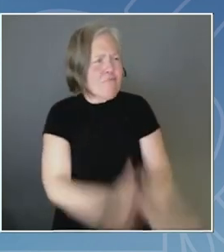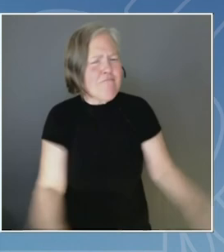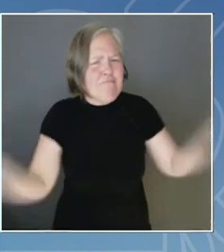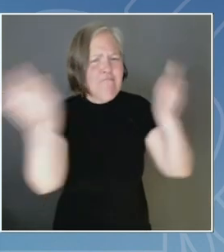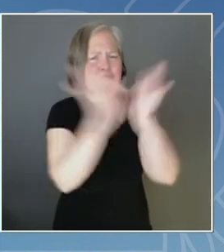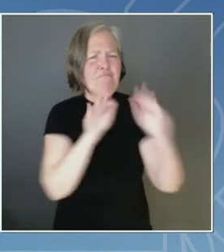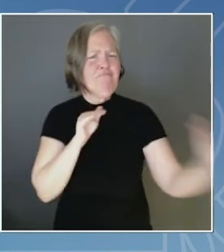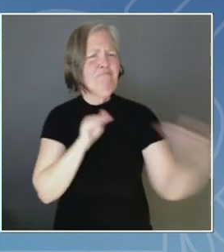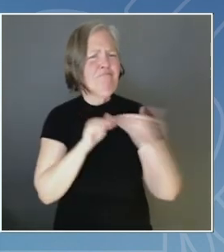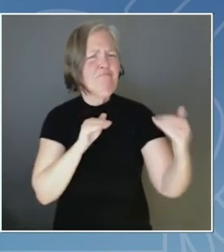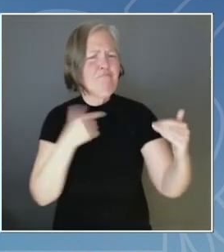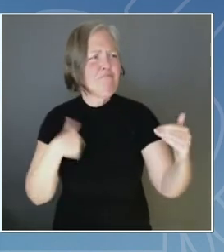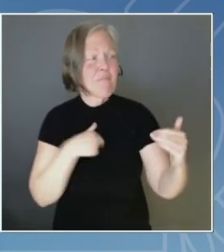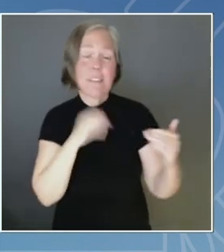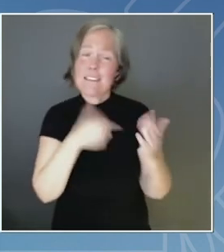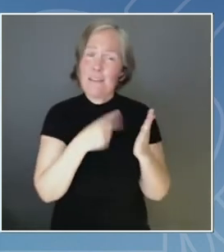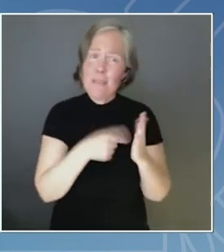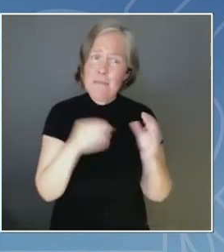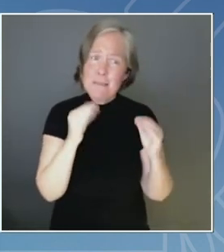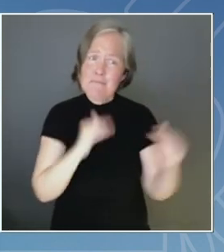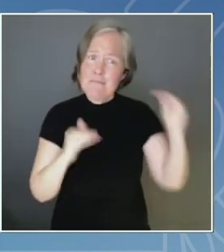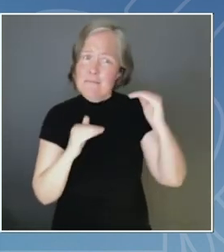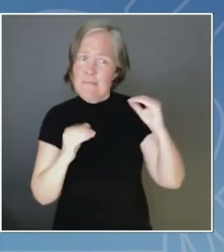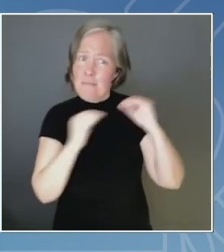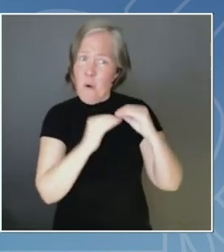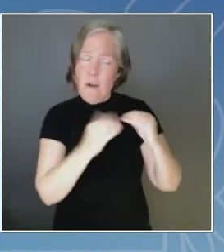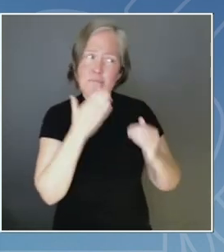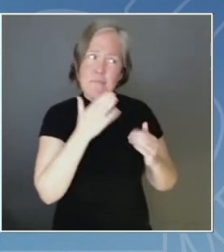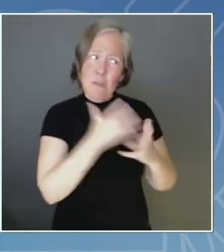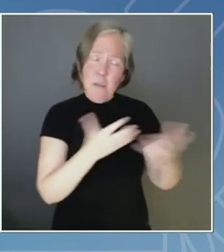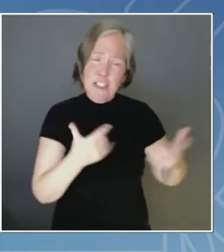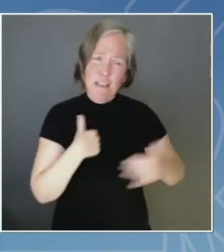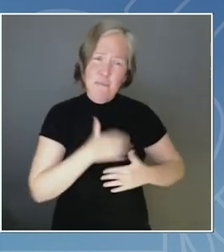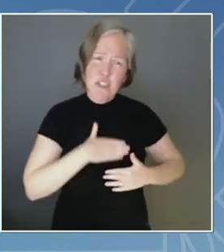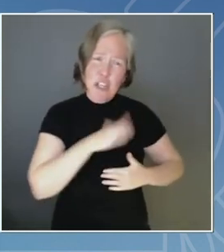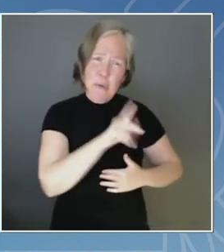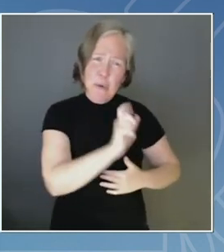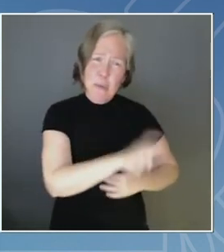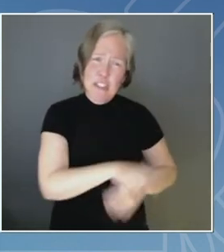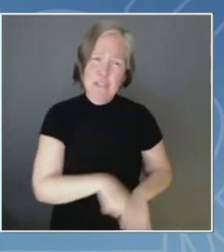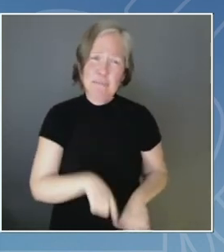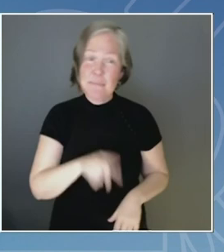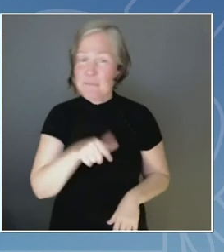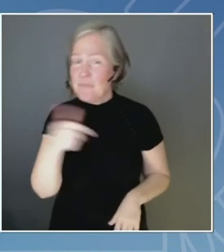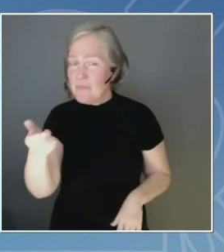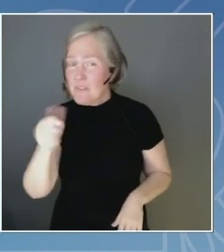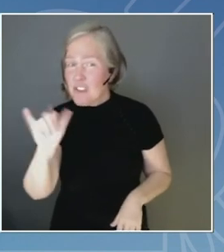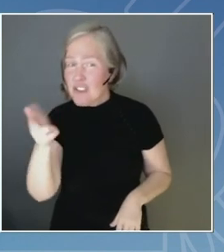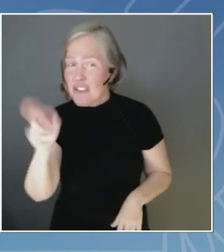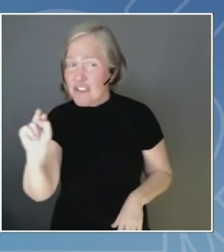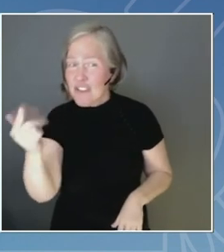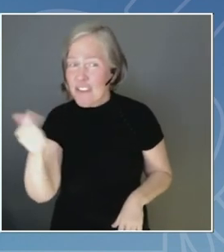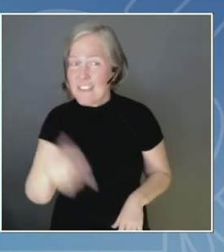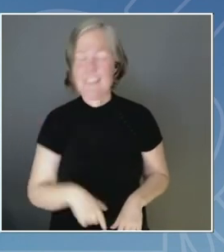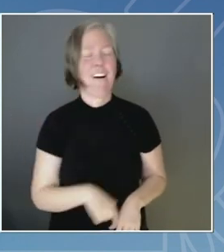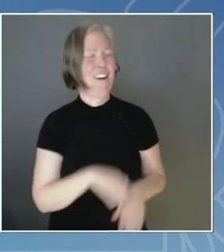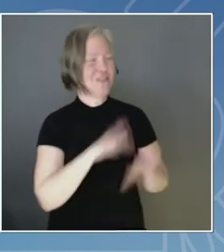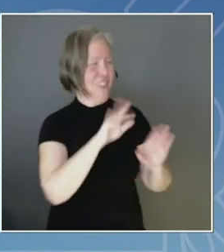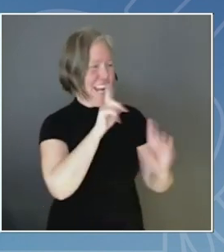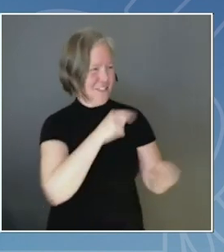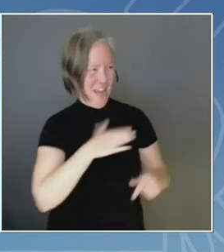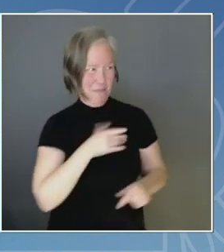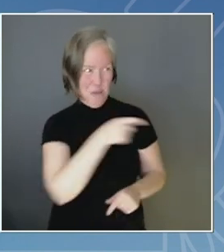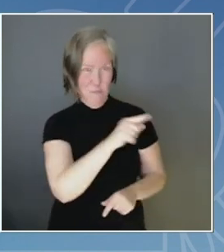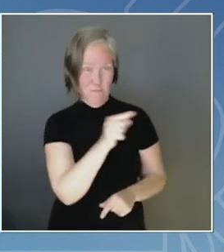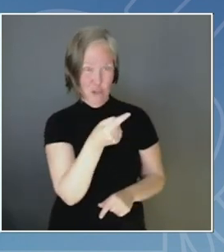for that, and appreciate that question. Jung? Richard, that was a great answer, and I'm glad you went first. But the first